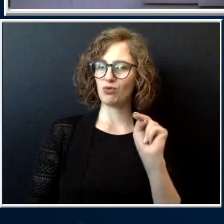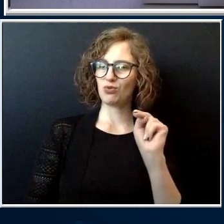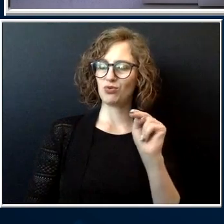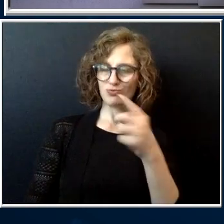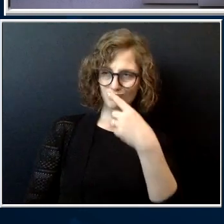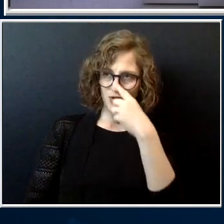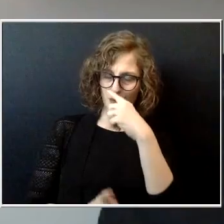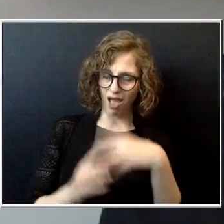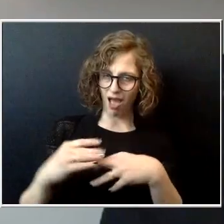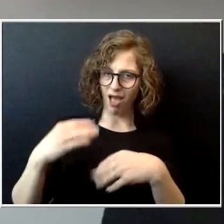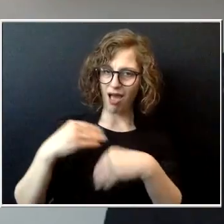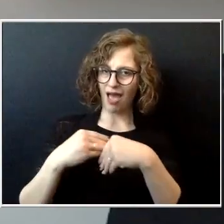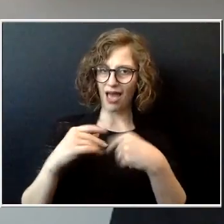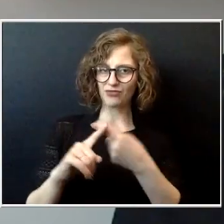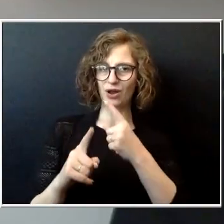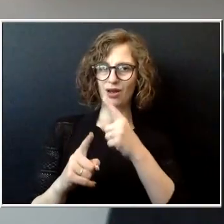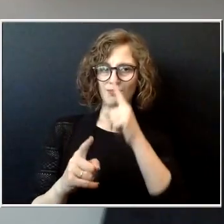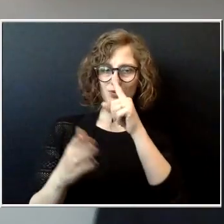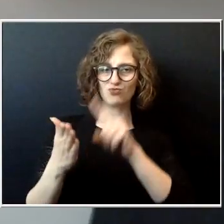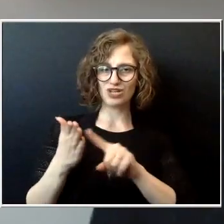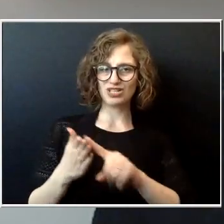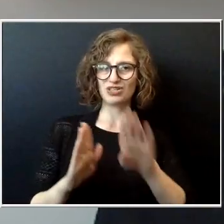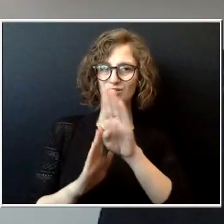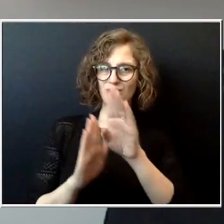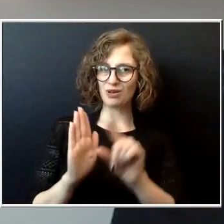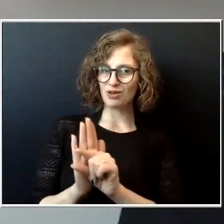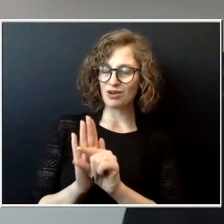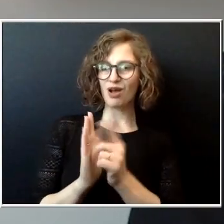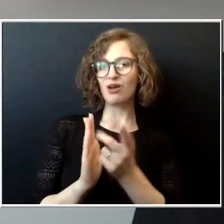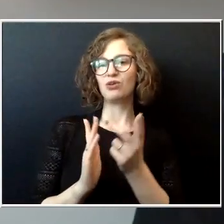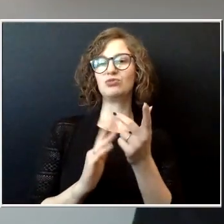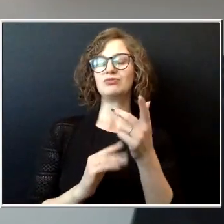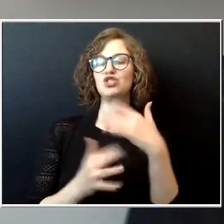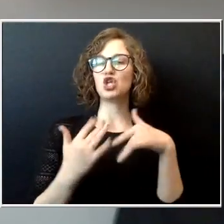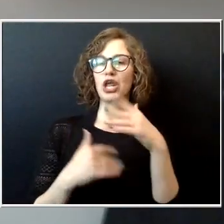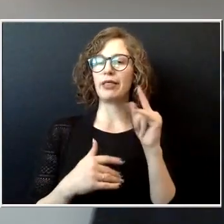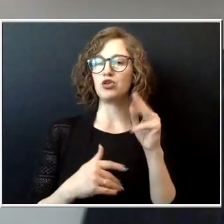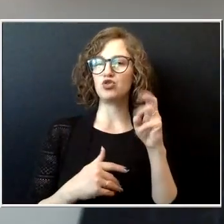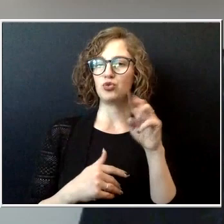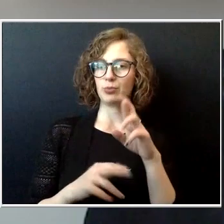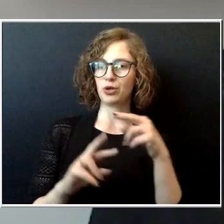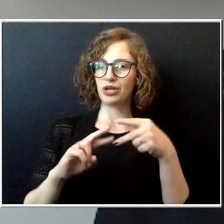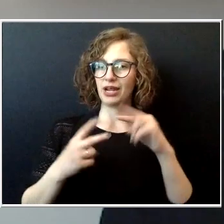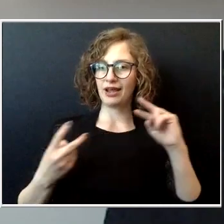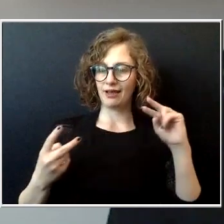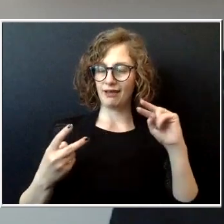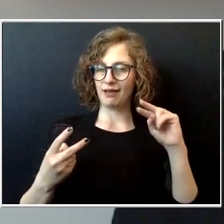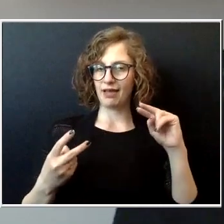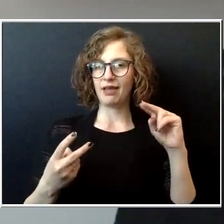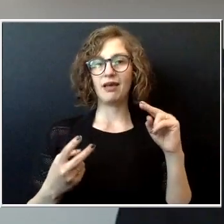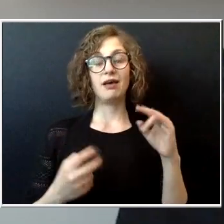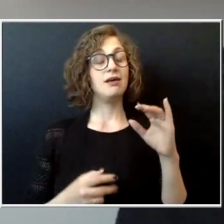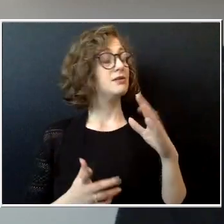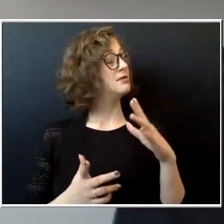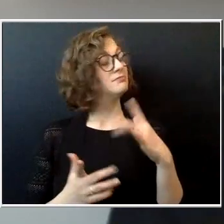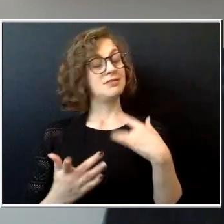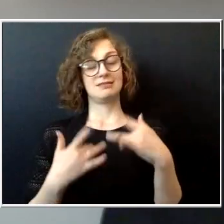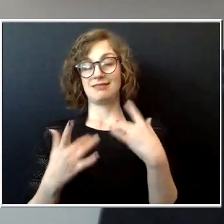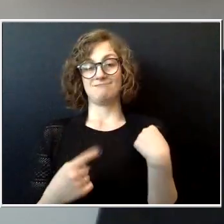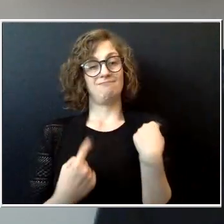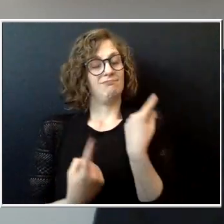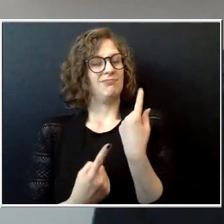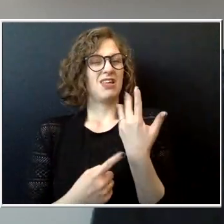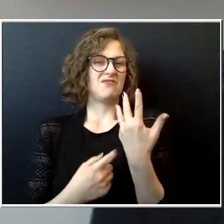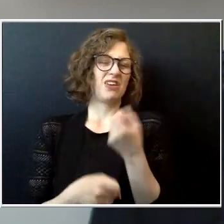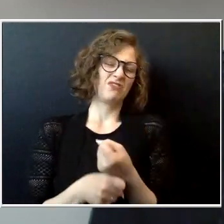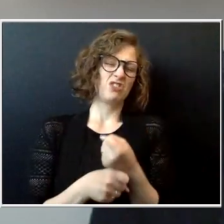DNA? It's been an area that's been really exciting over the last 5 or 10 years,